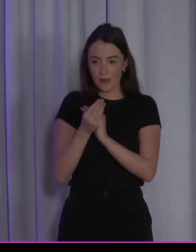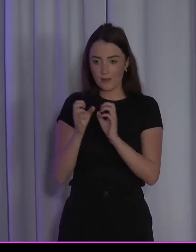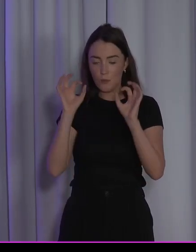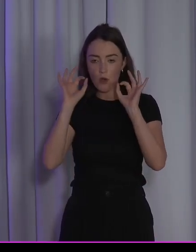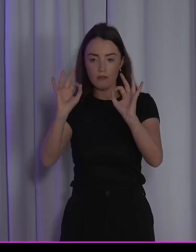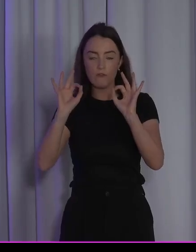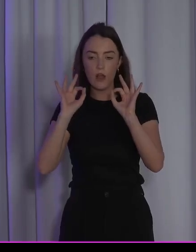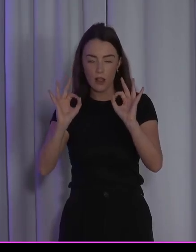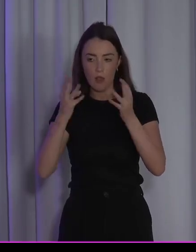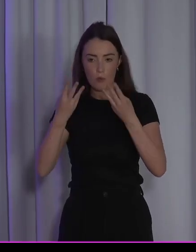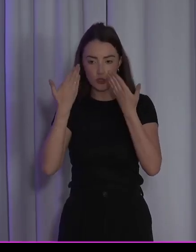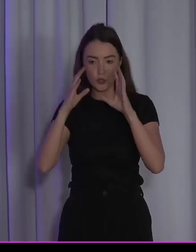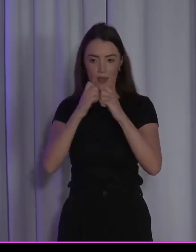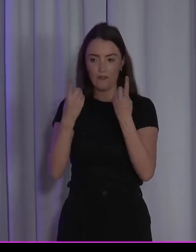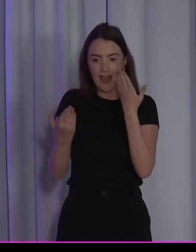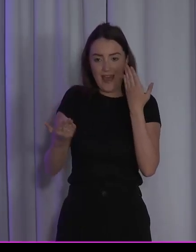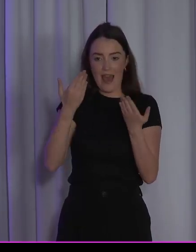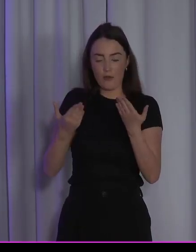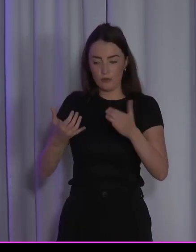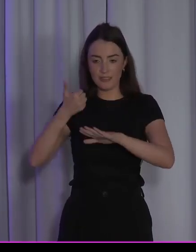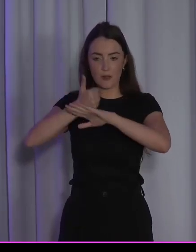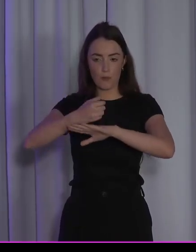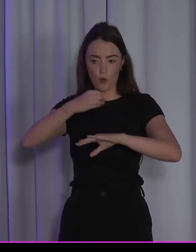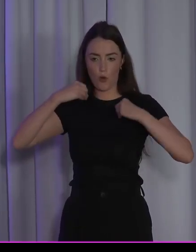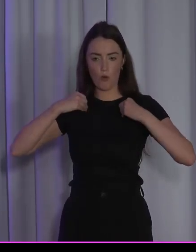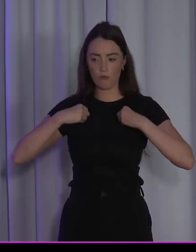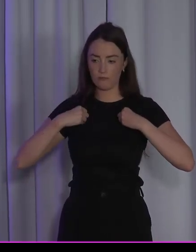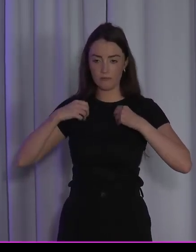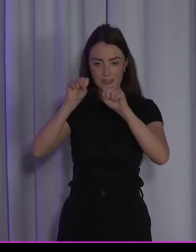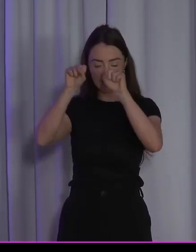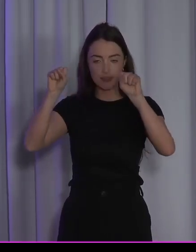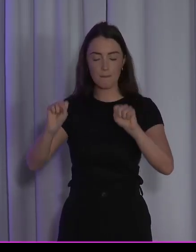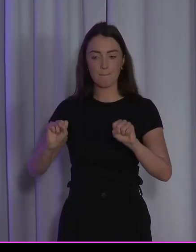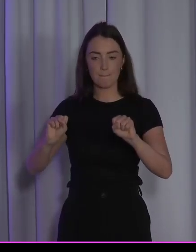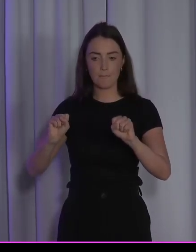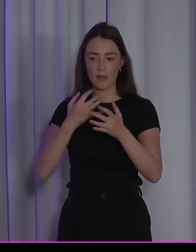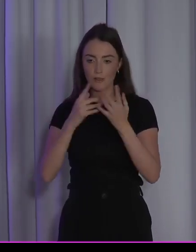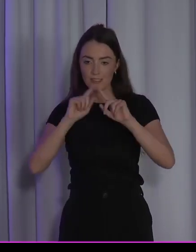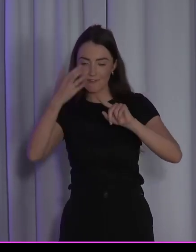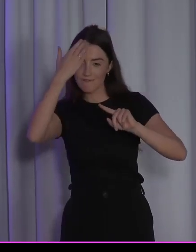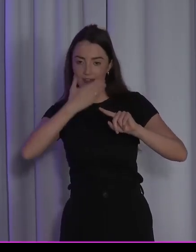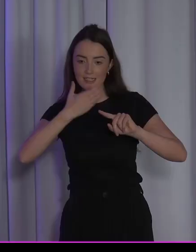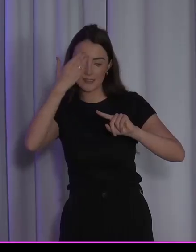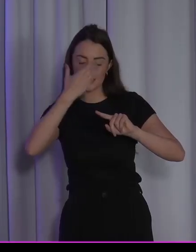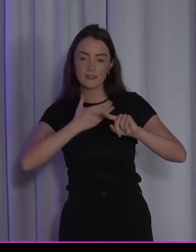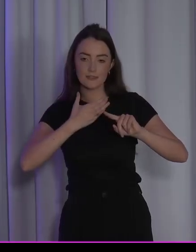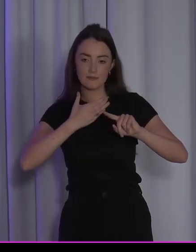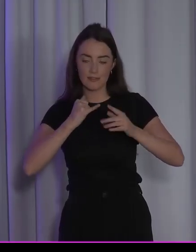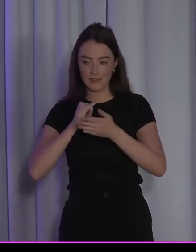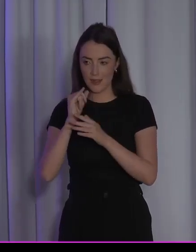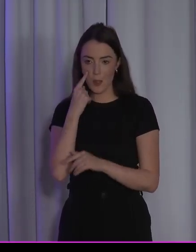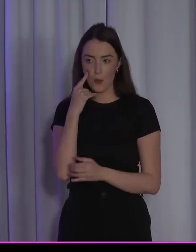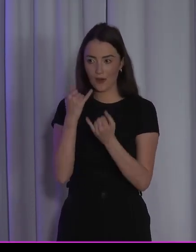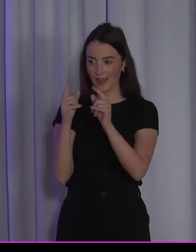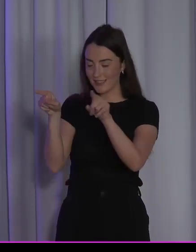wonders, determined to show the rest how to cast their own webs around the system. Multicolored faces hissing thin white nervous